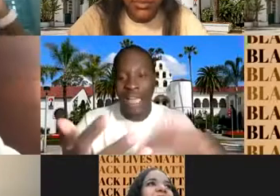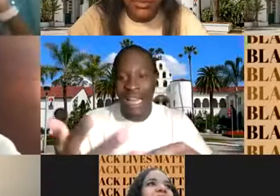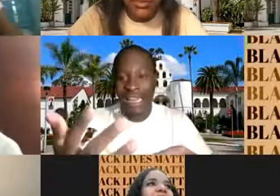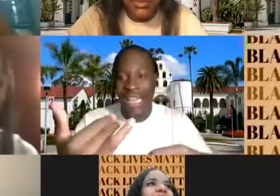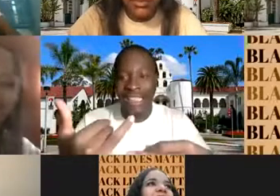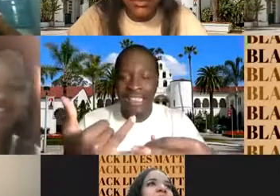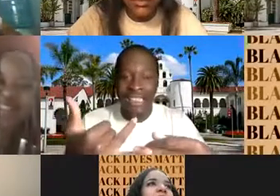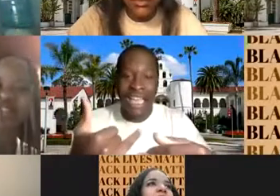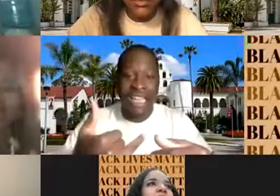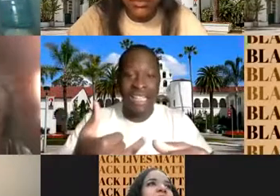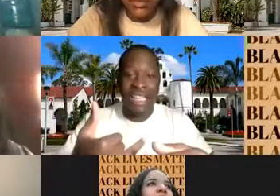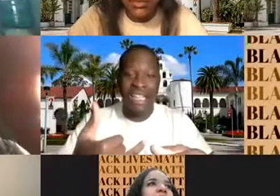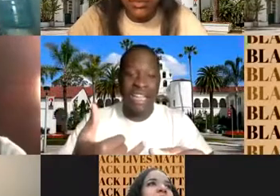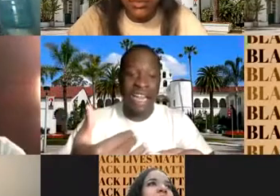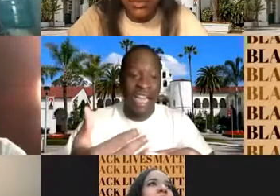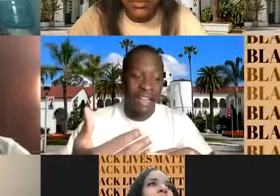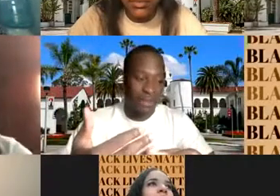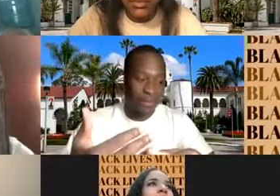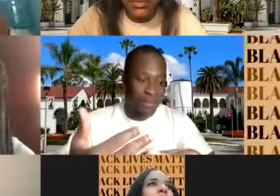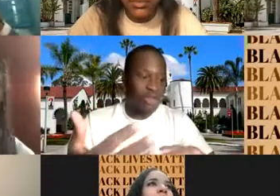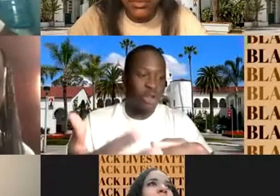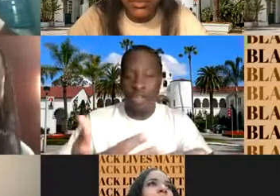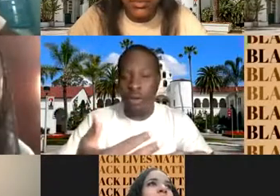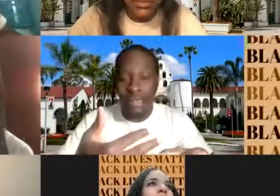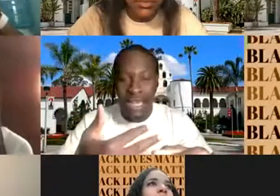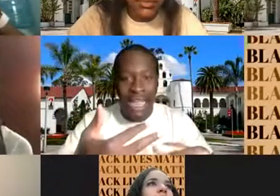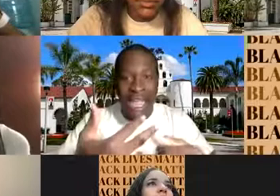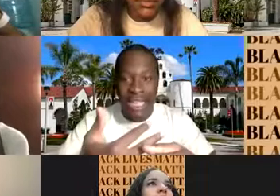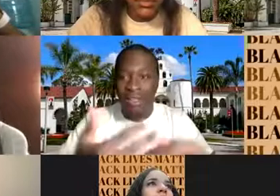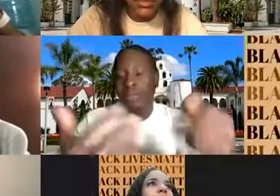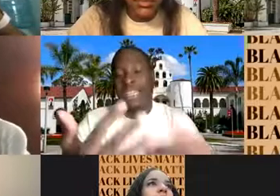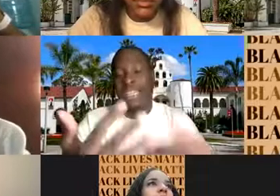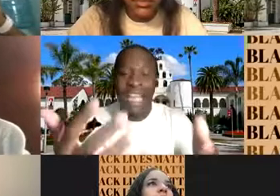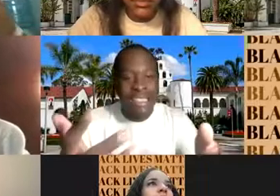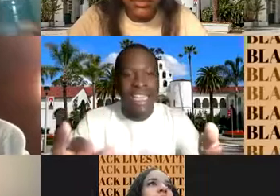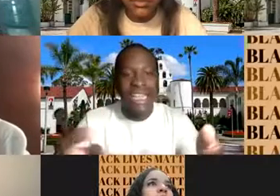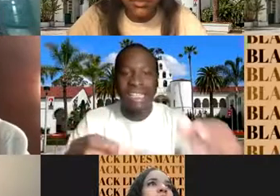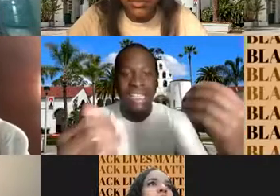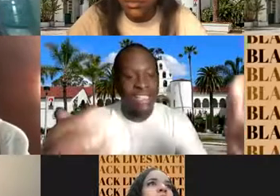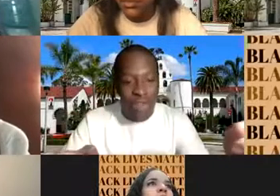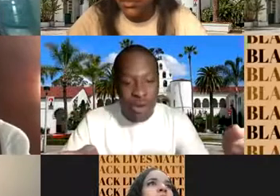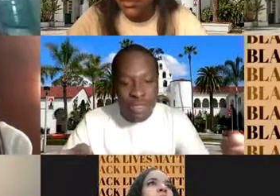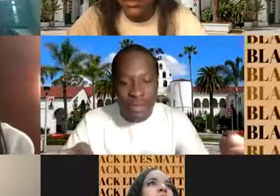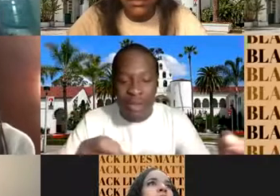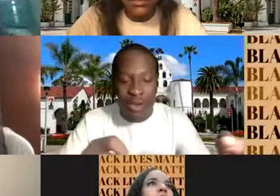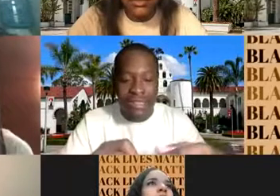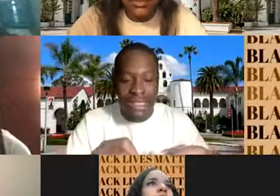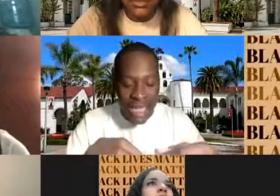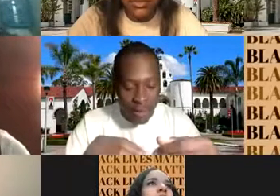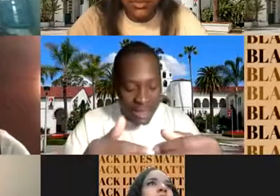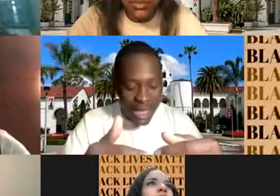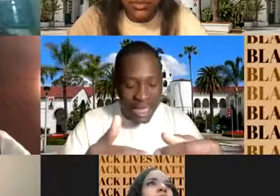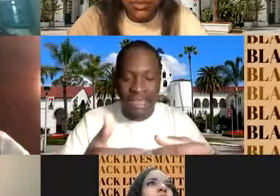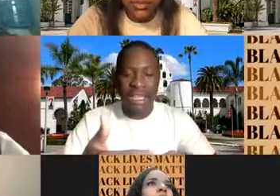when I got into HGS, and then I started going to like just HGS, and then just going to the BRC,